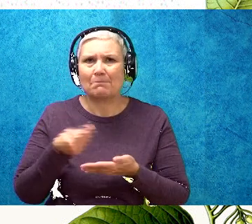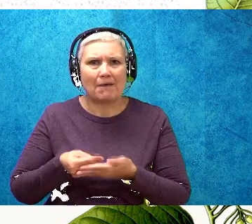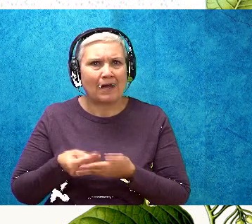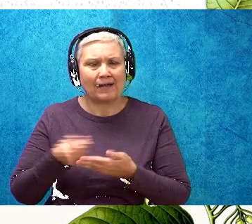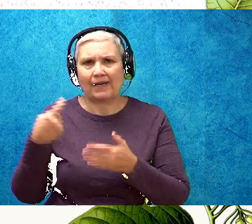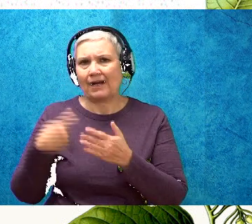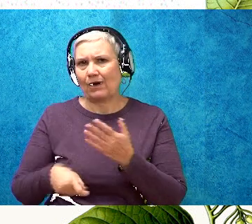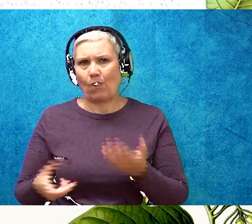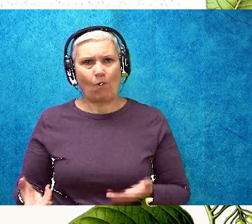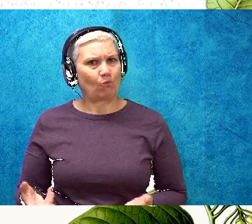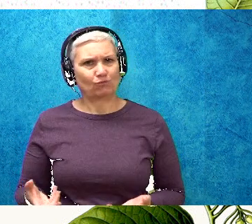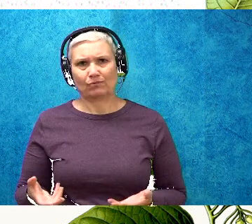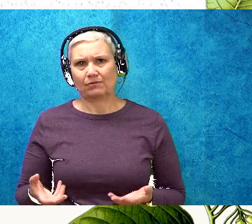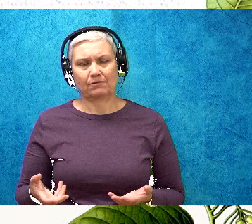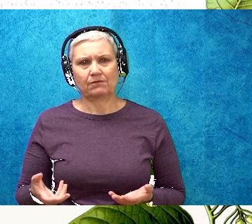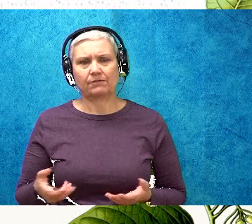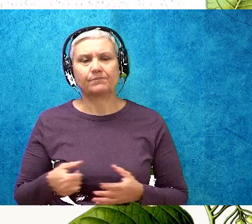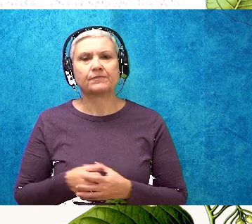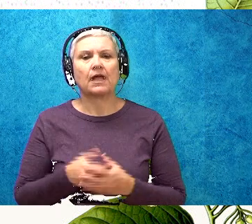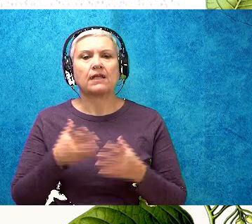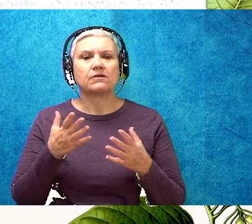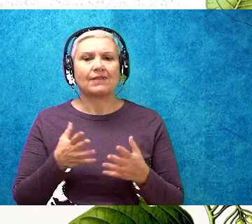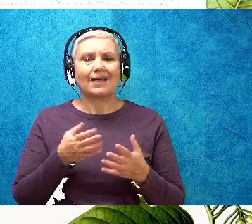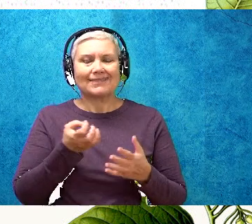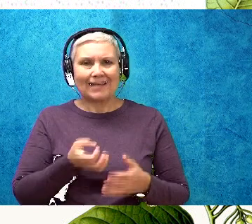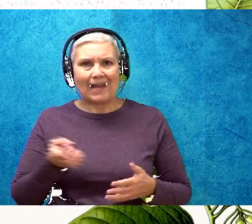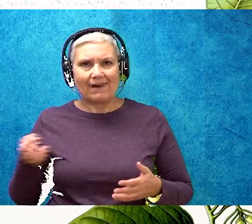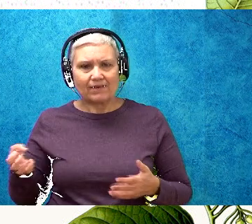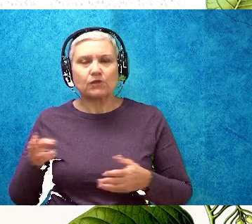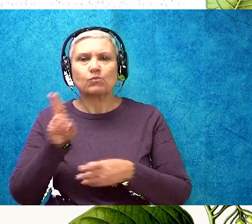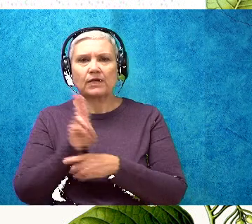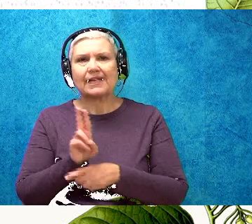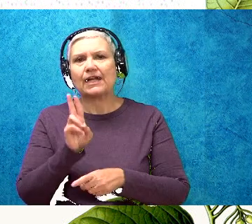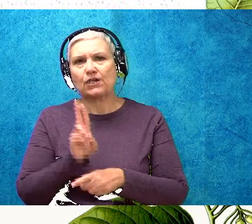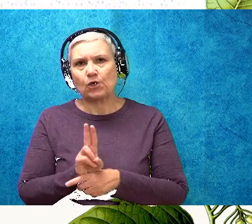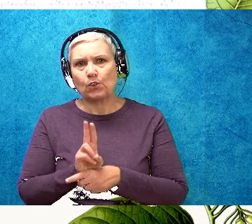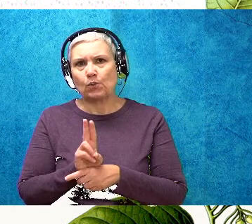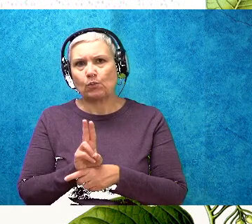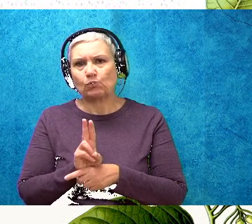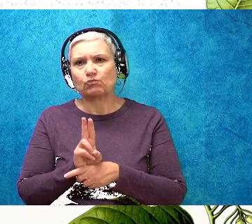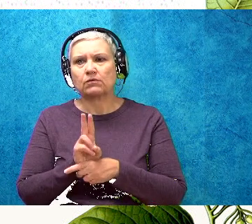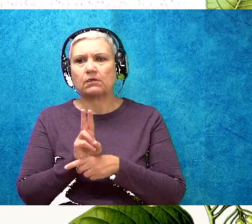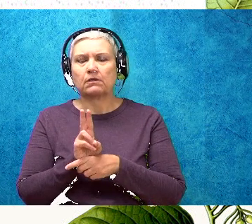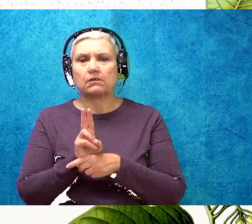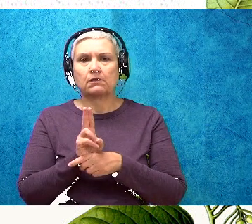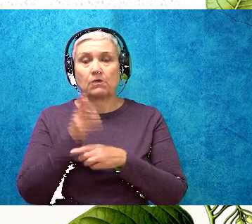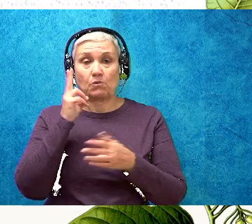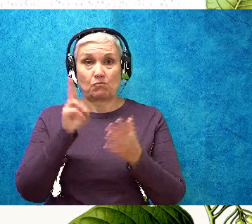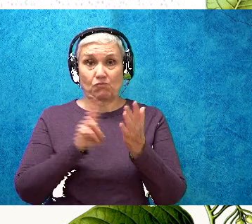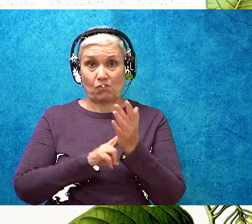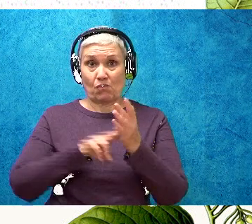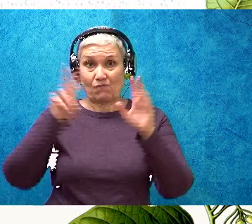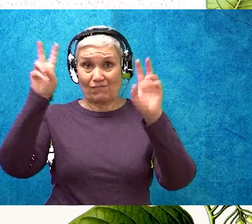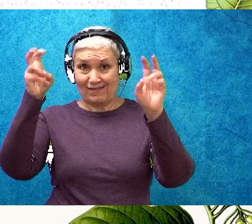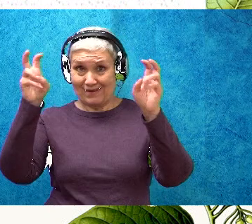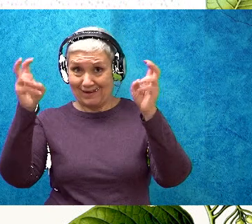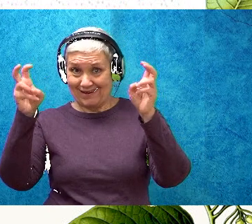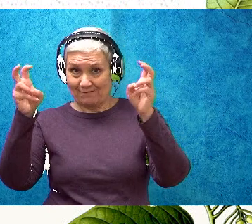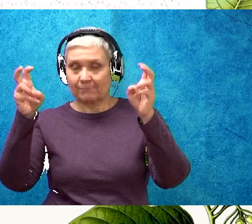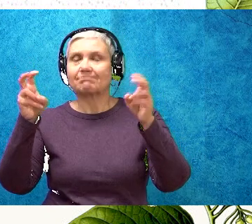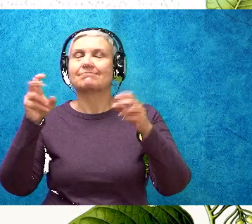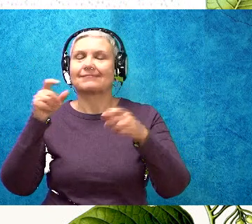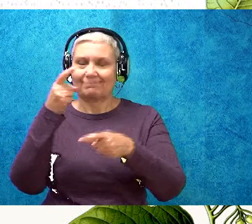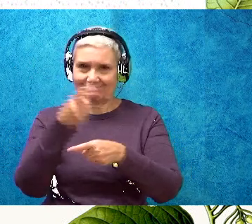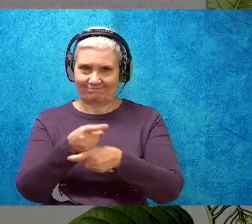some of the pieces of evidence that we can use when we're trying to prove that what we think our theme is